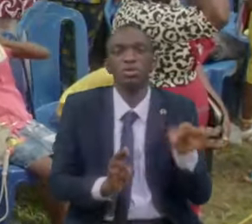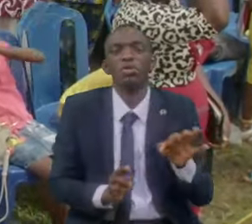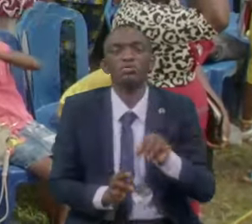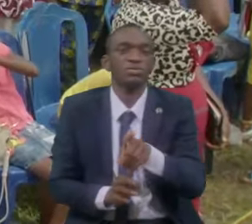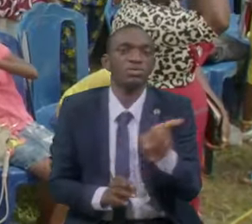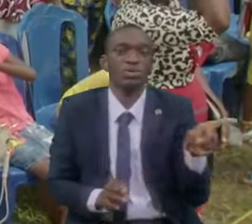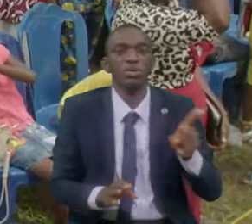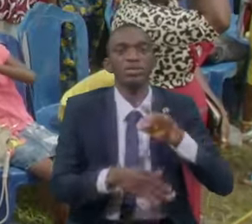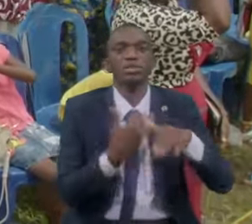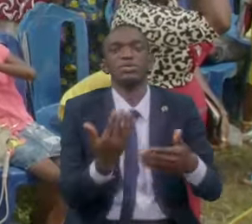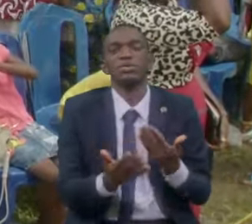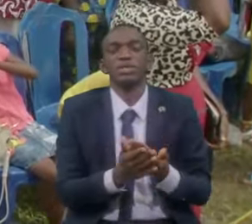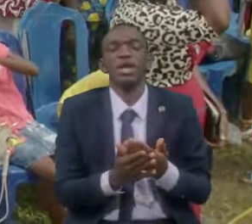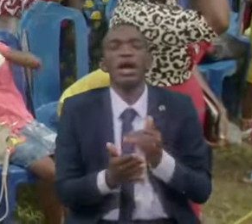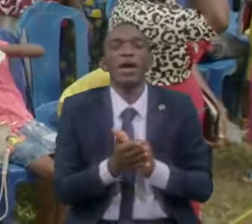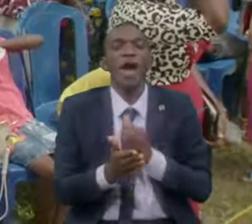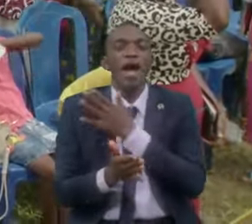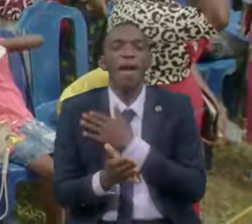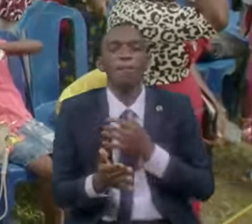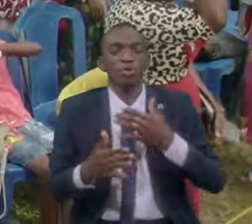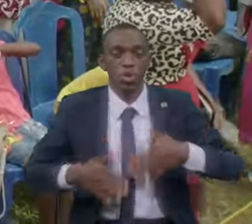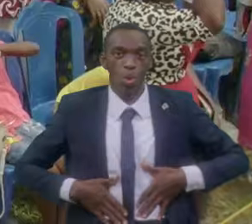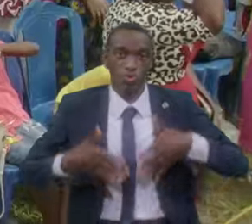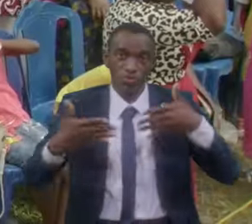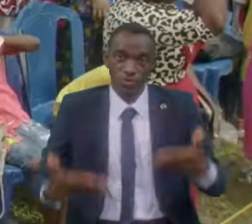confess, and forsake.